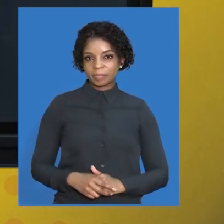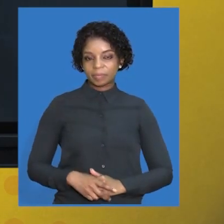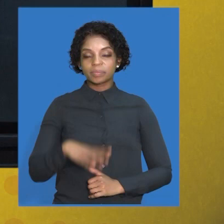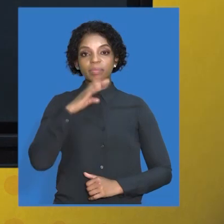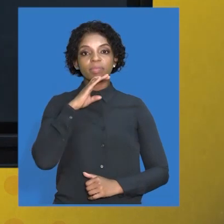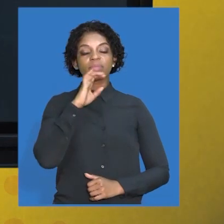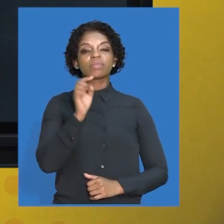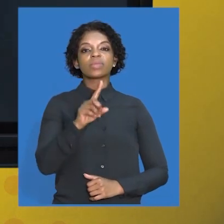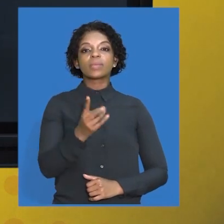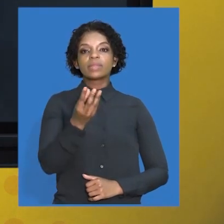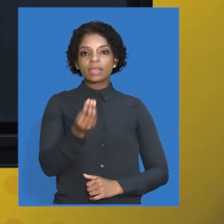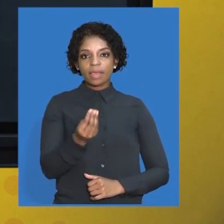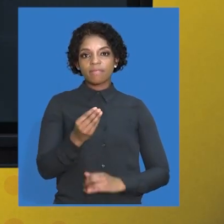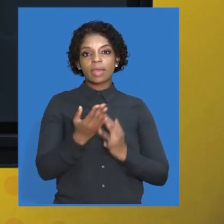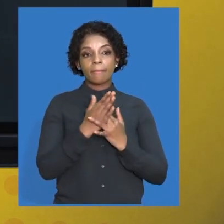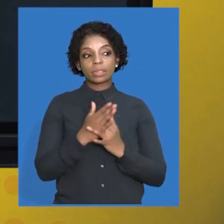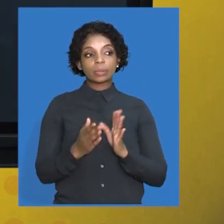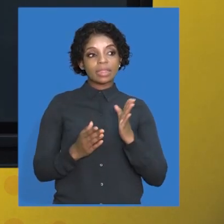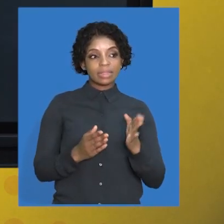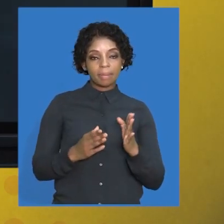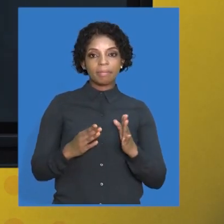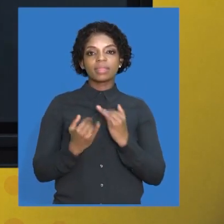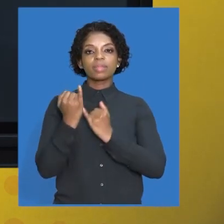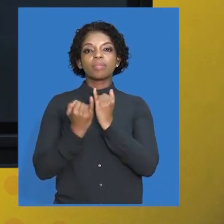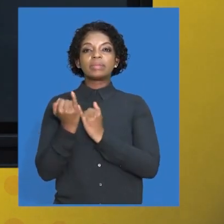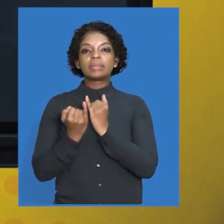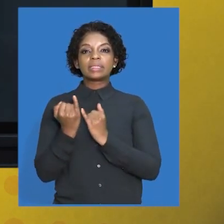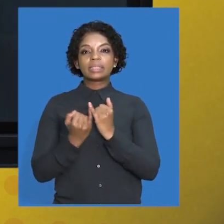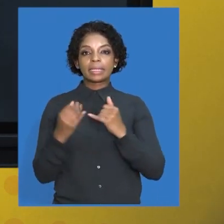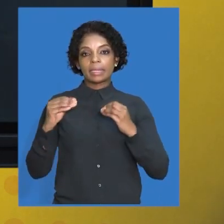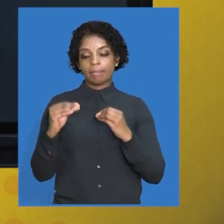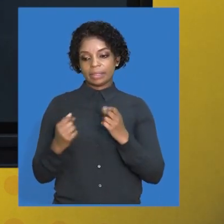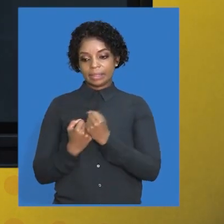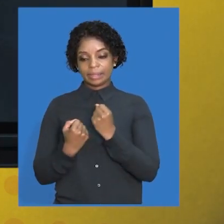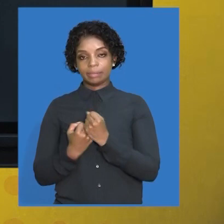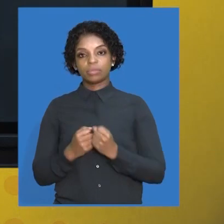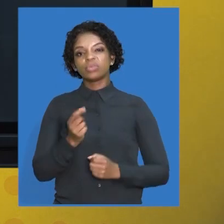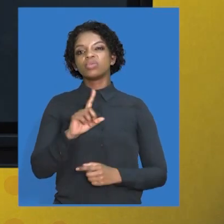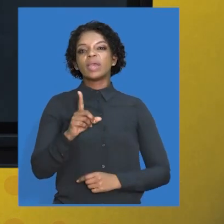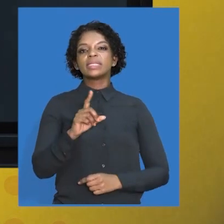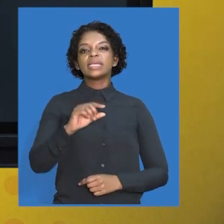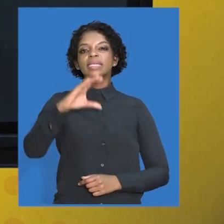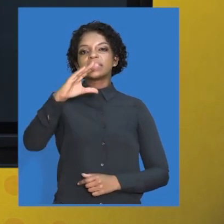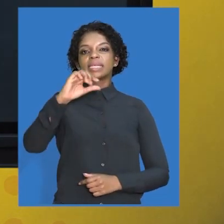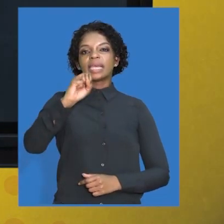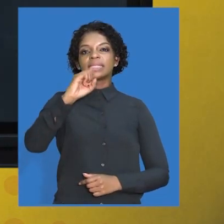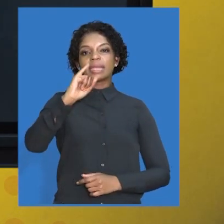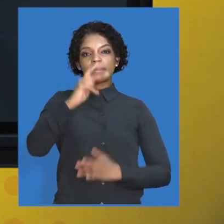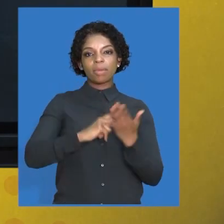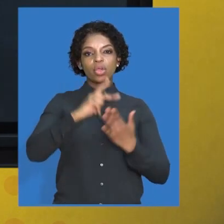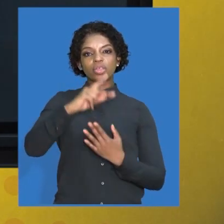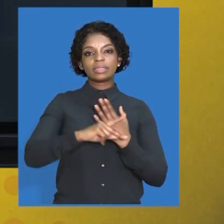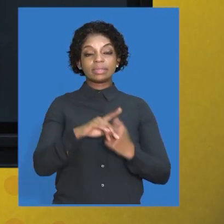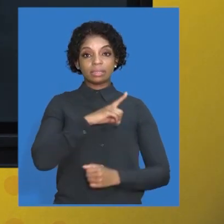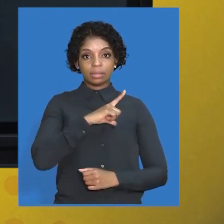or their competition, I will always go with the business that supports the CSI projects, because I know that they are